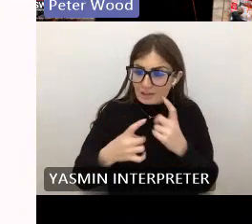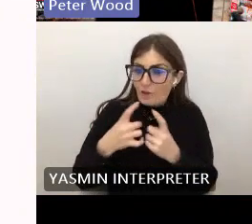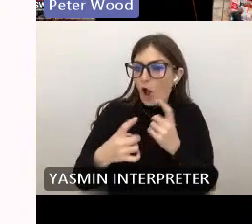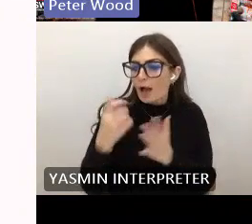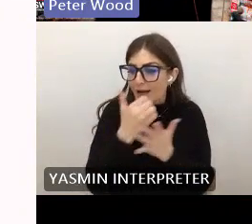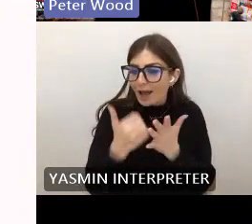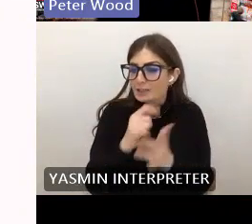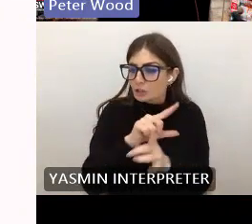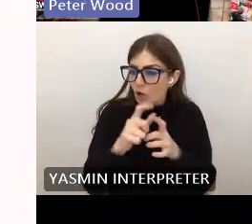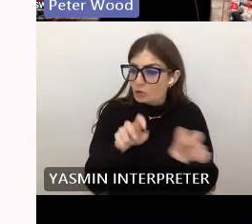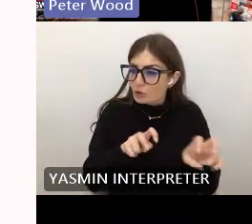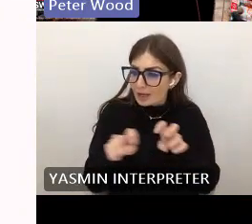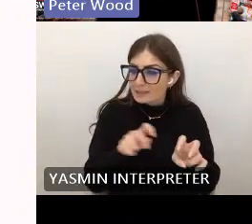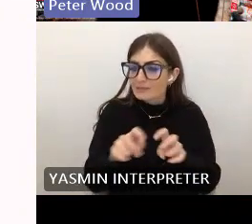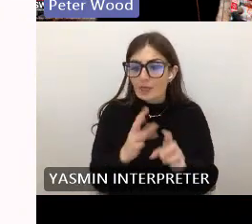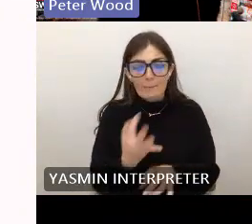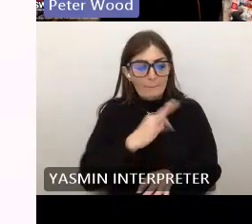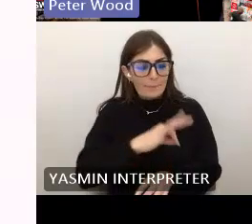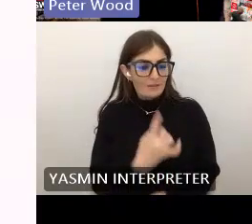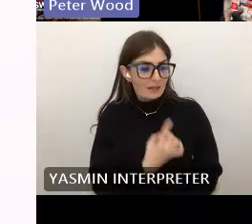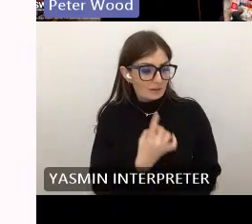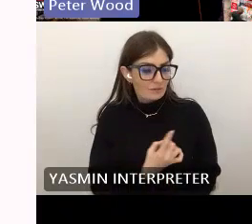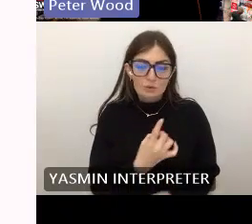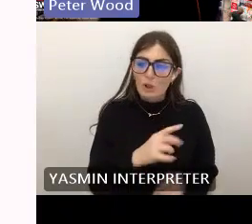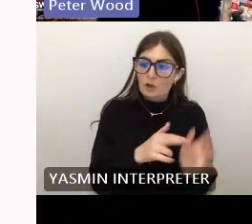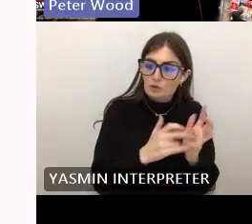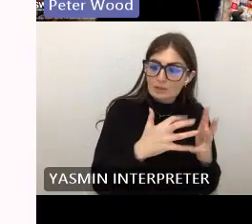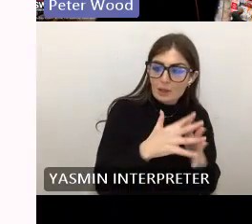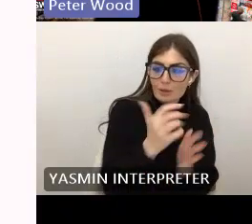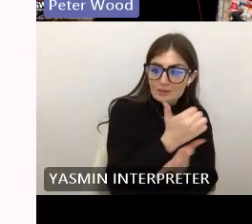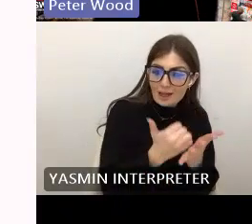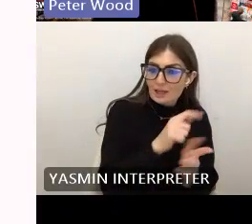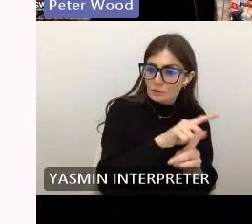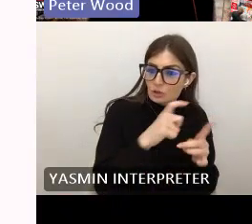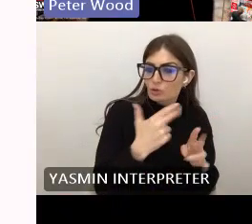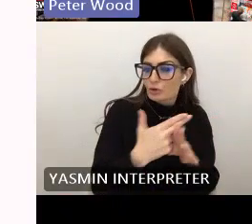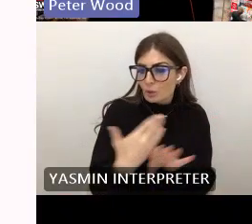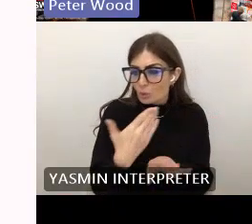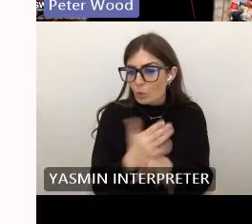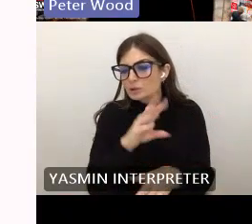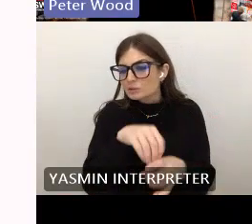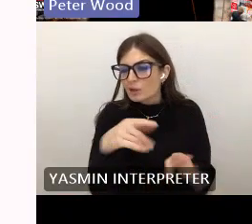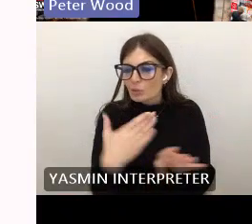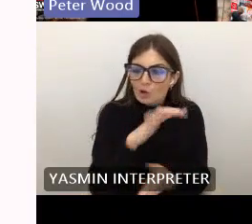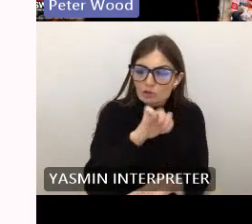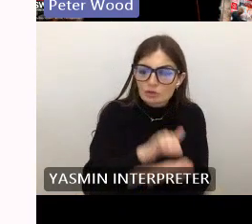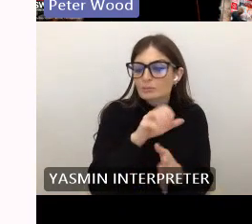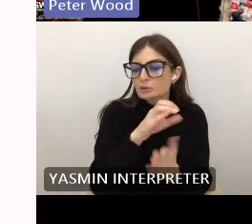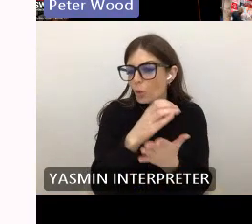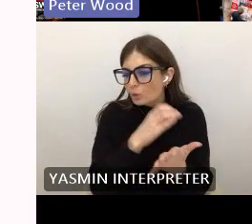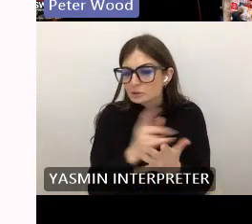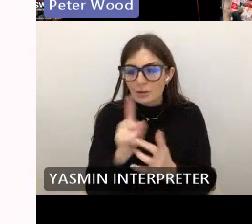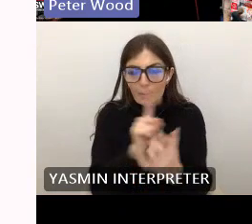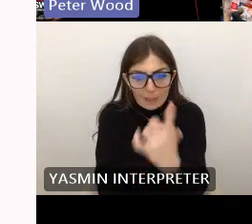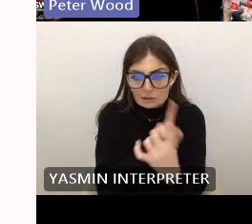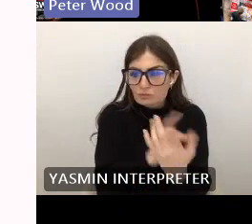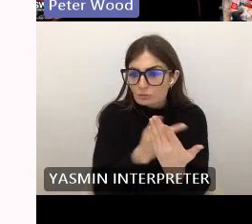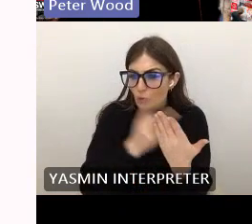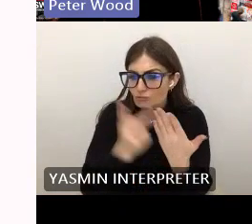that benefits individual New South Wales artists or arts and cultural workers, and it could include things like workshops and courses, a mentorship